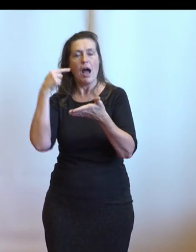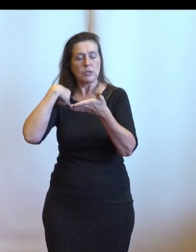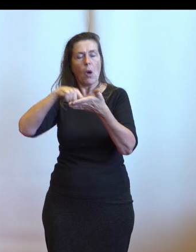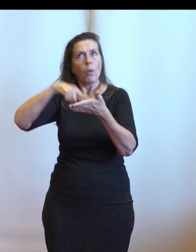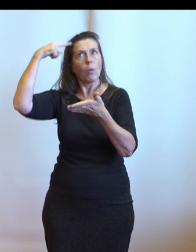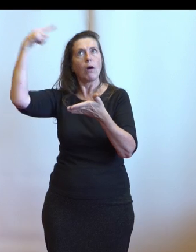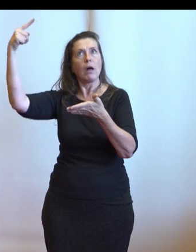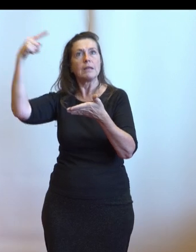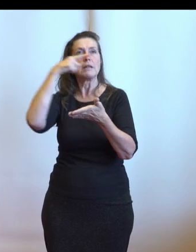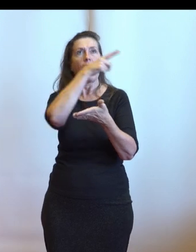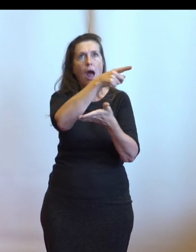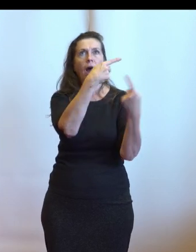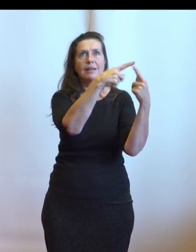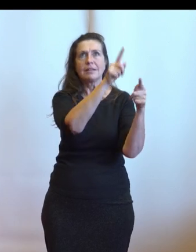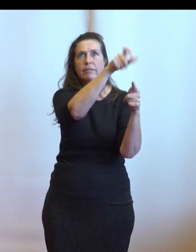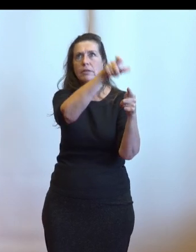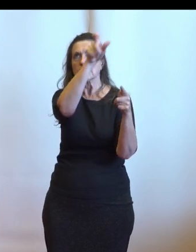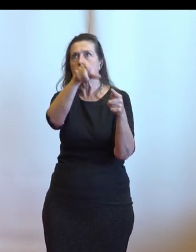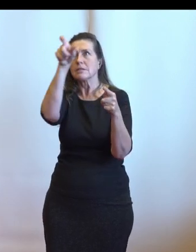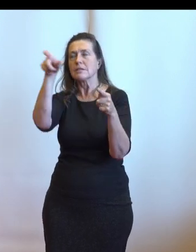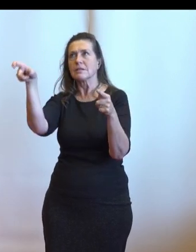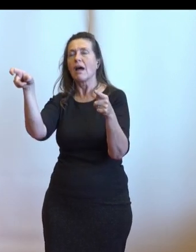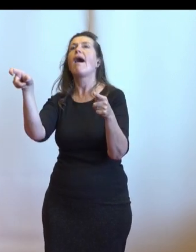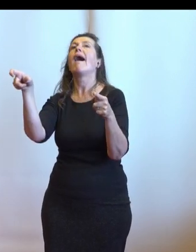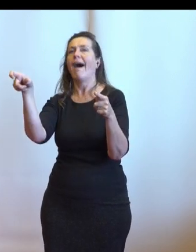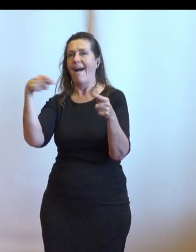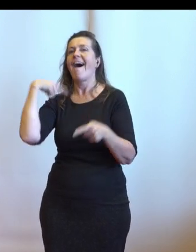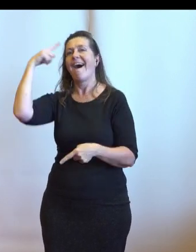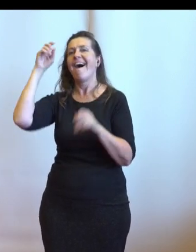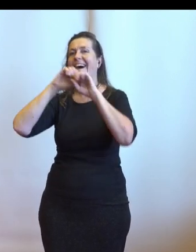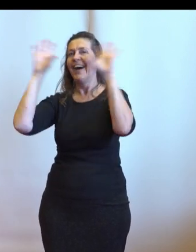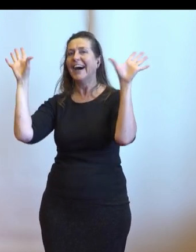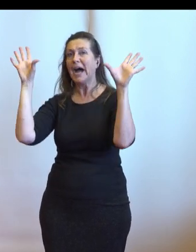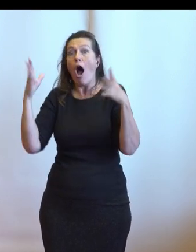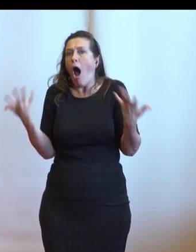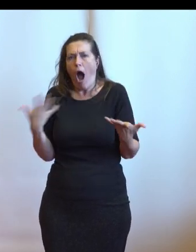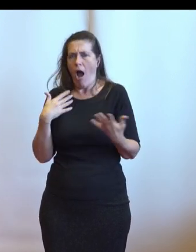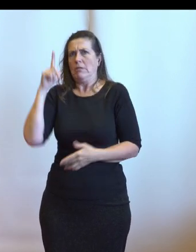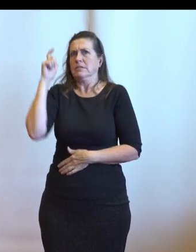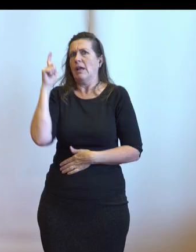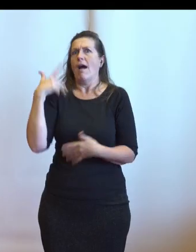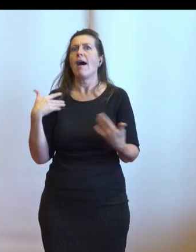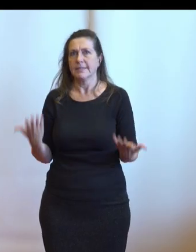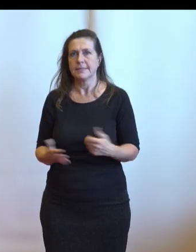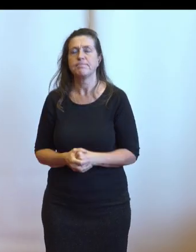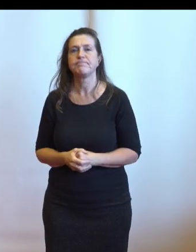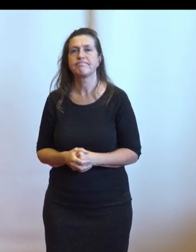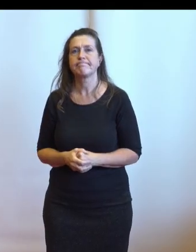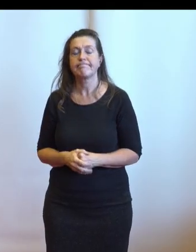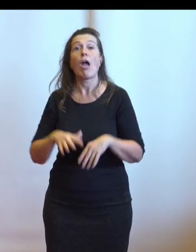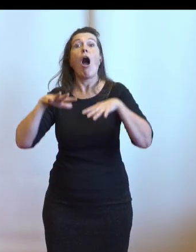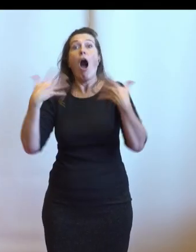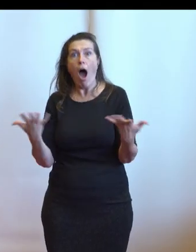difference in mind. Okay, I get it, but where do I start? How can we make this